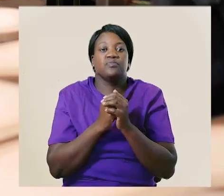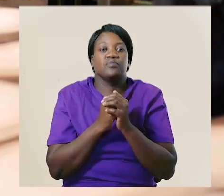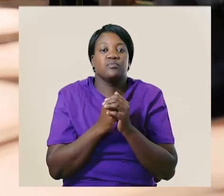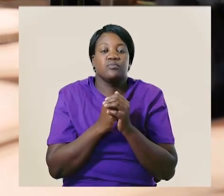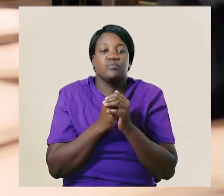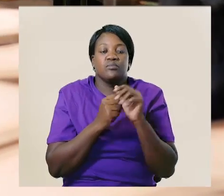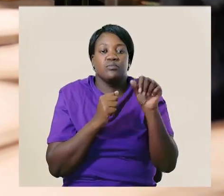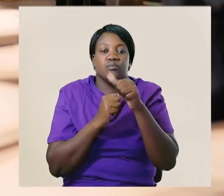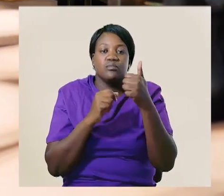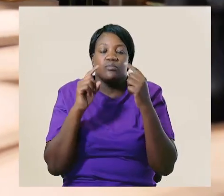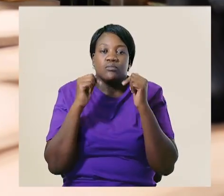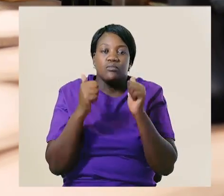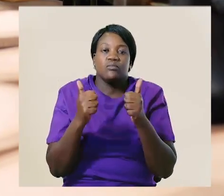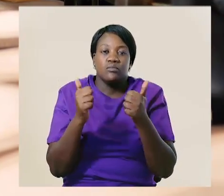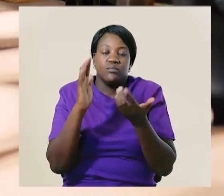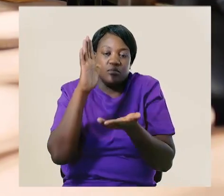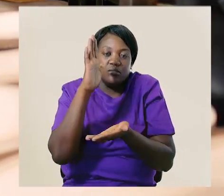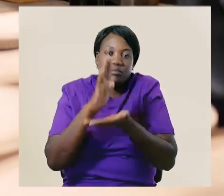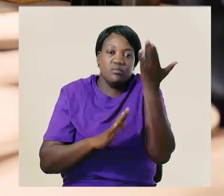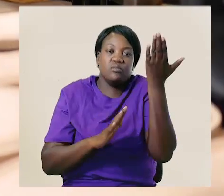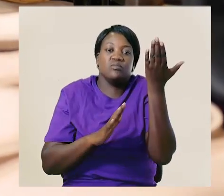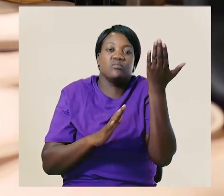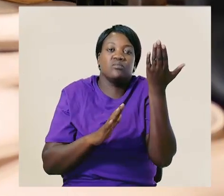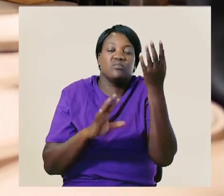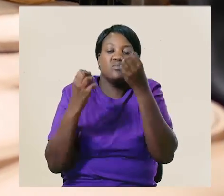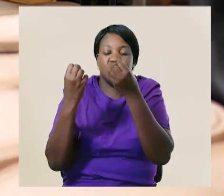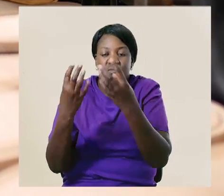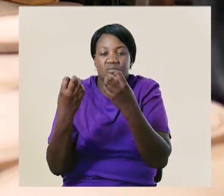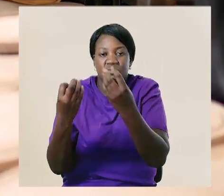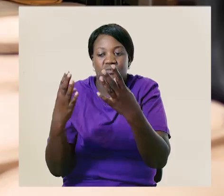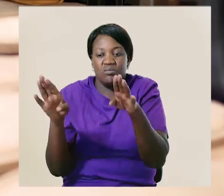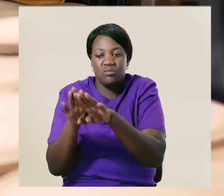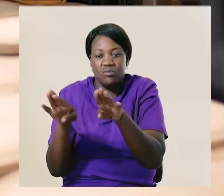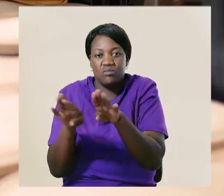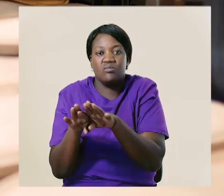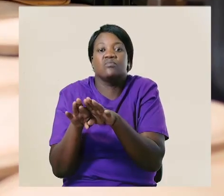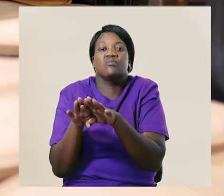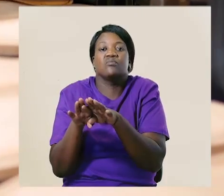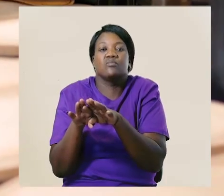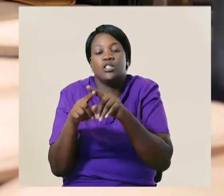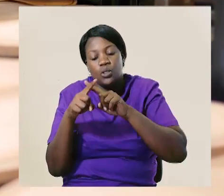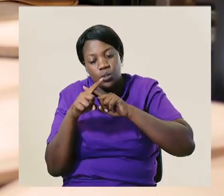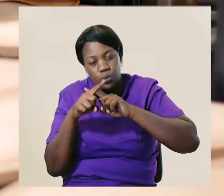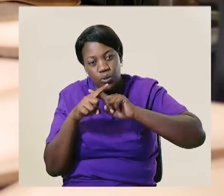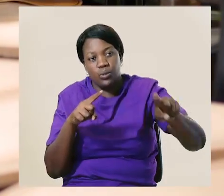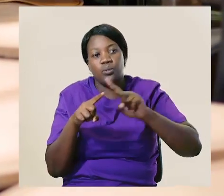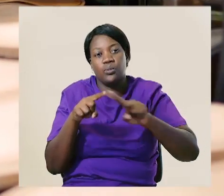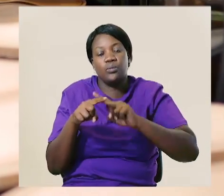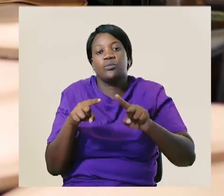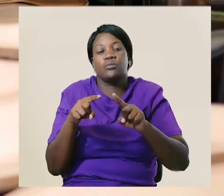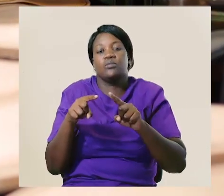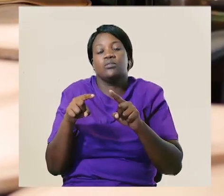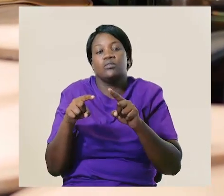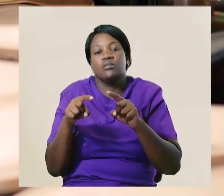Other advantages are that it increases the quantity of goods produced, the speed at which they are